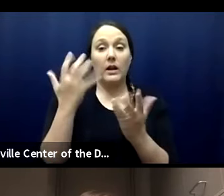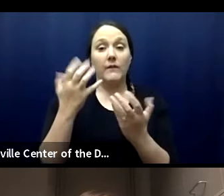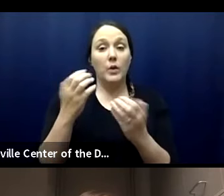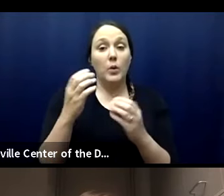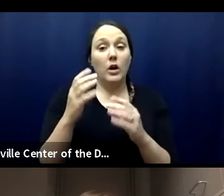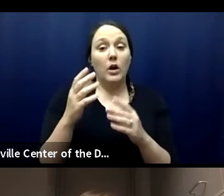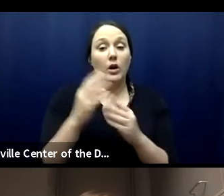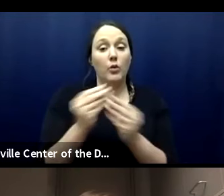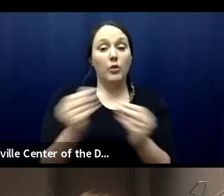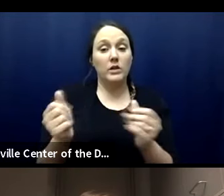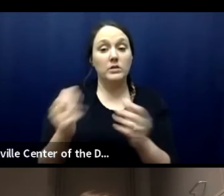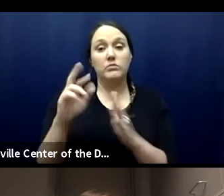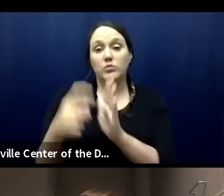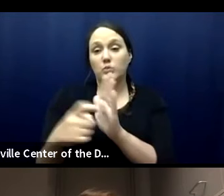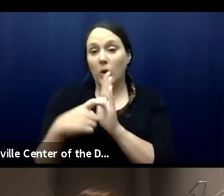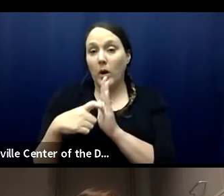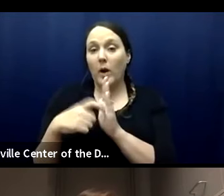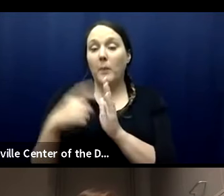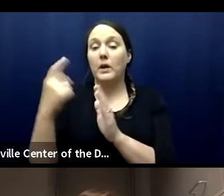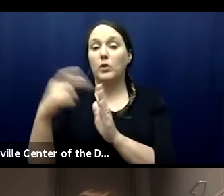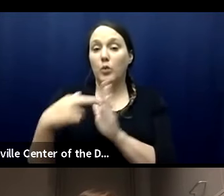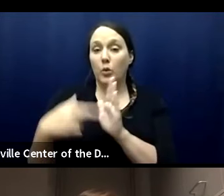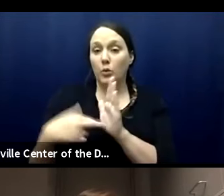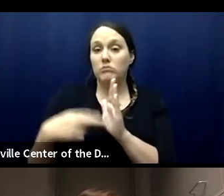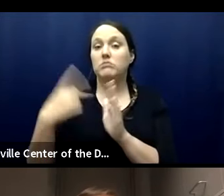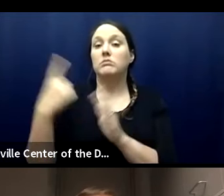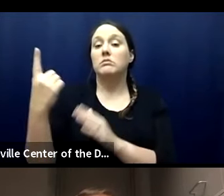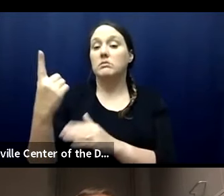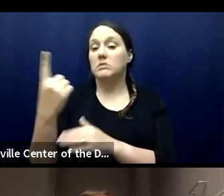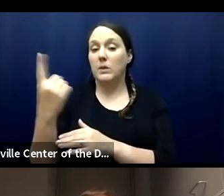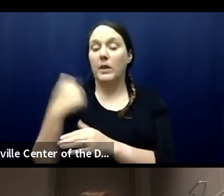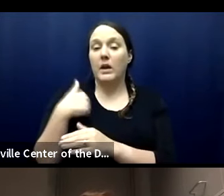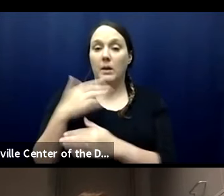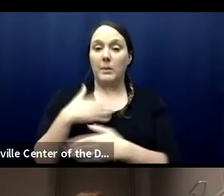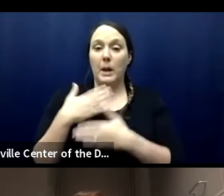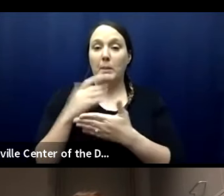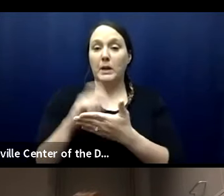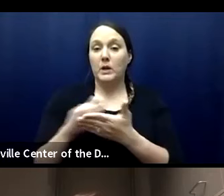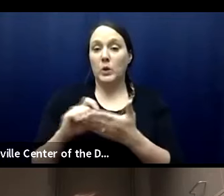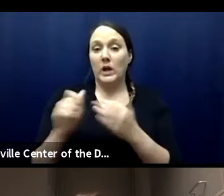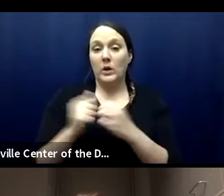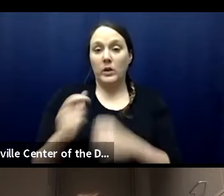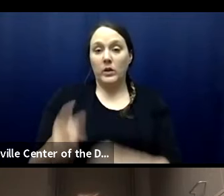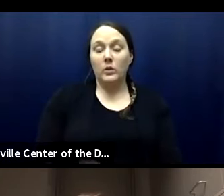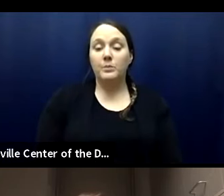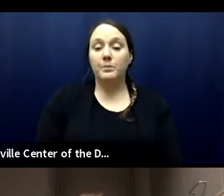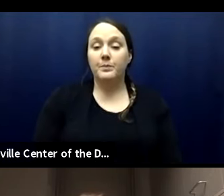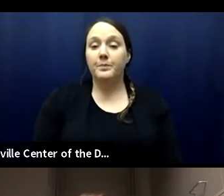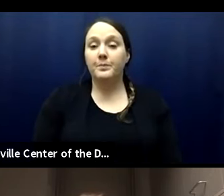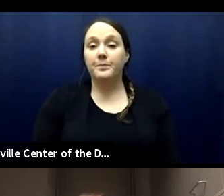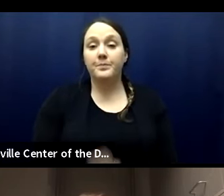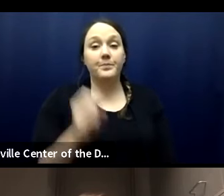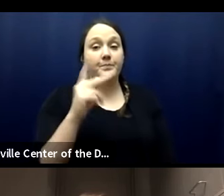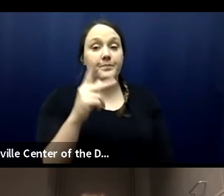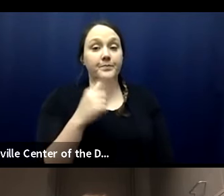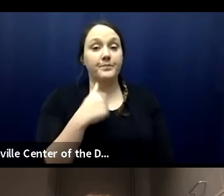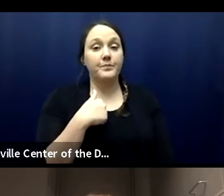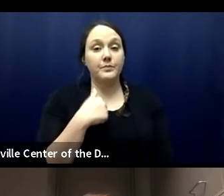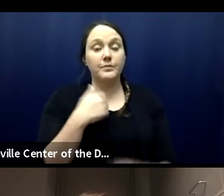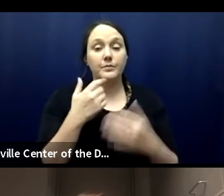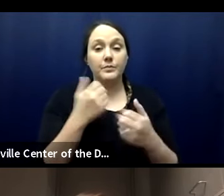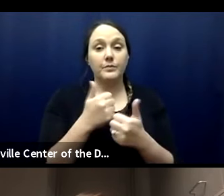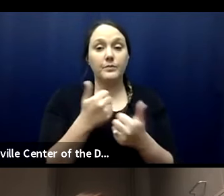at some future point, I'll be glad to draft you a resolution. Okay, so I would make